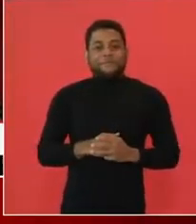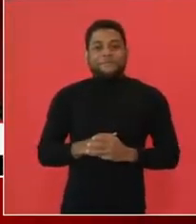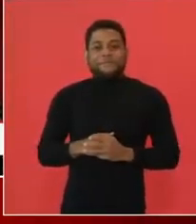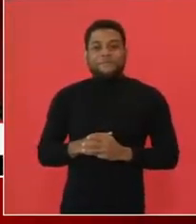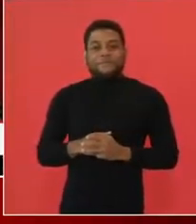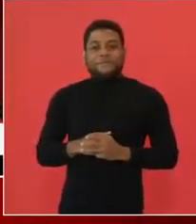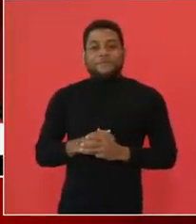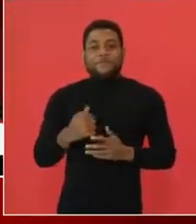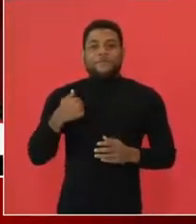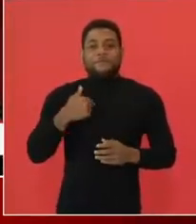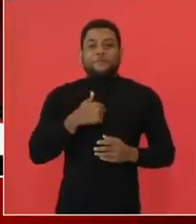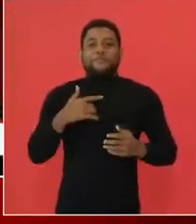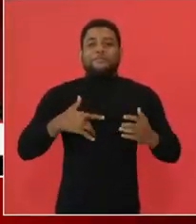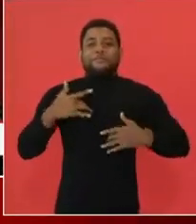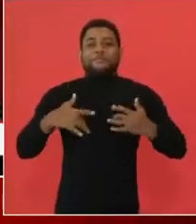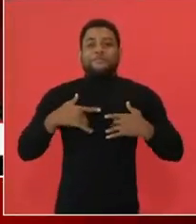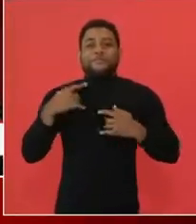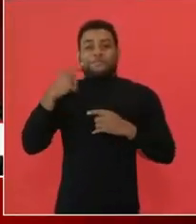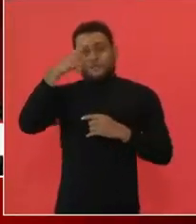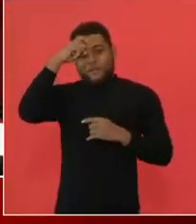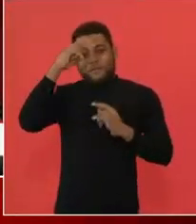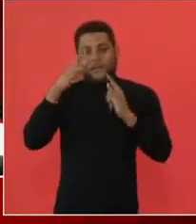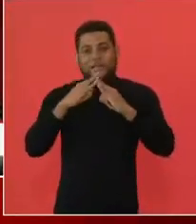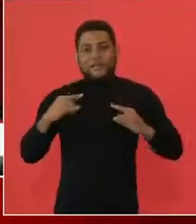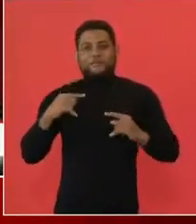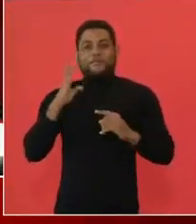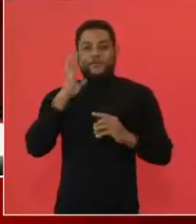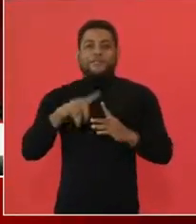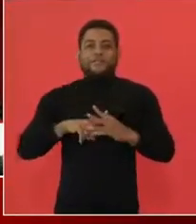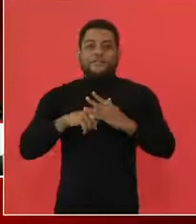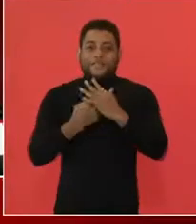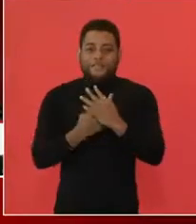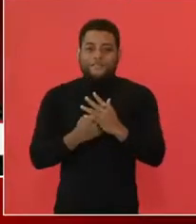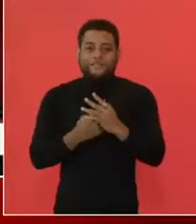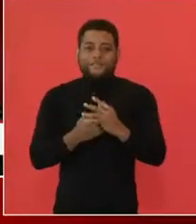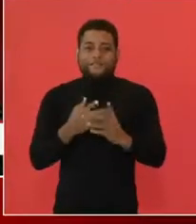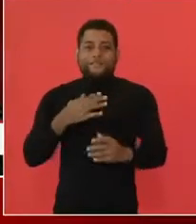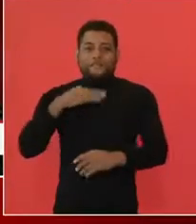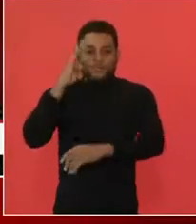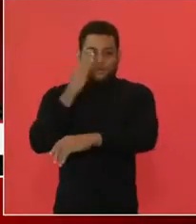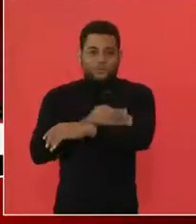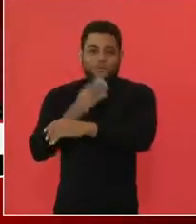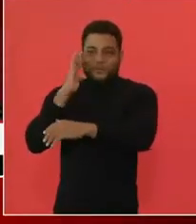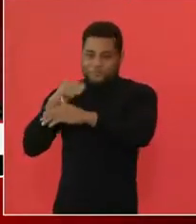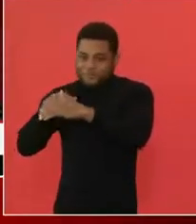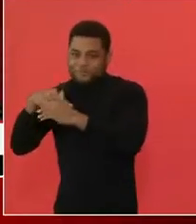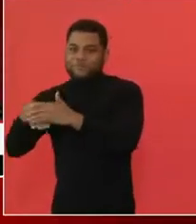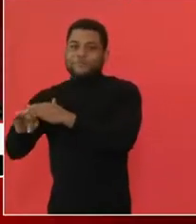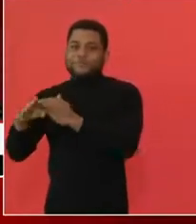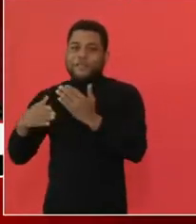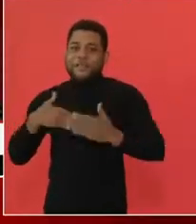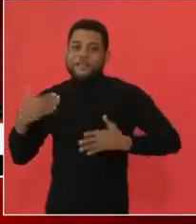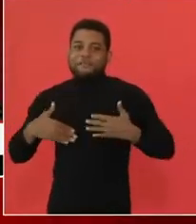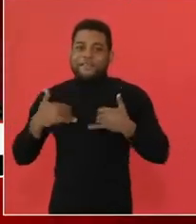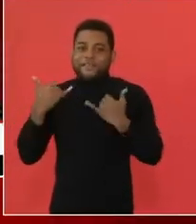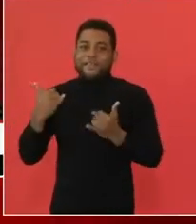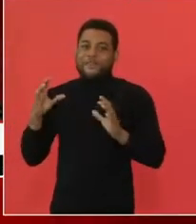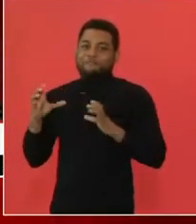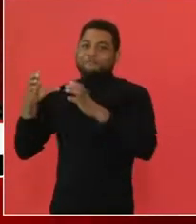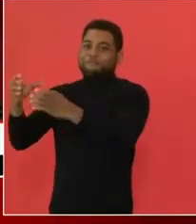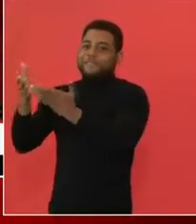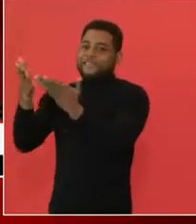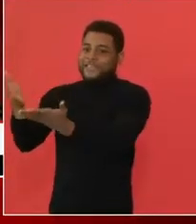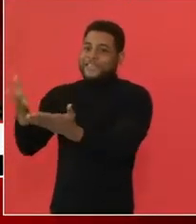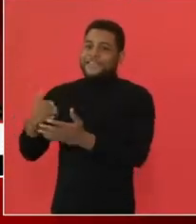that the summer camp's open, so I got into summer camp, and so I'm happy he's there today. Okay. So